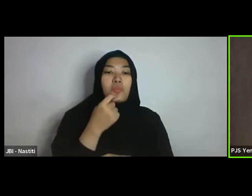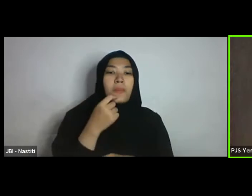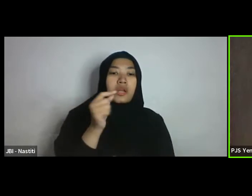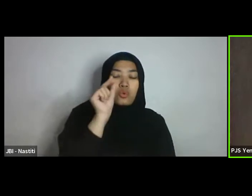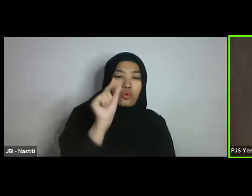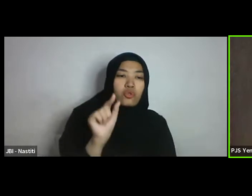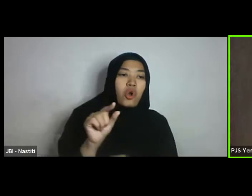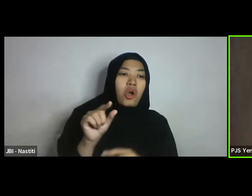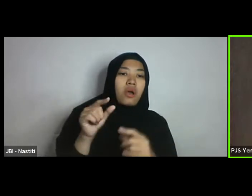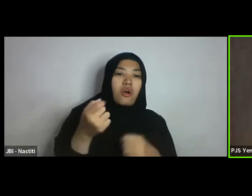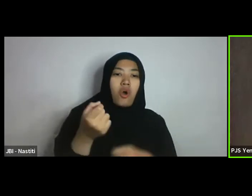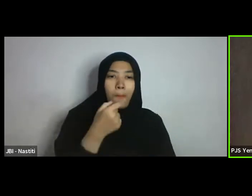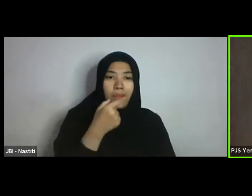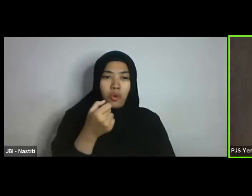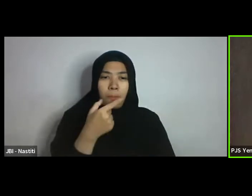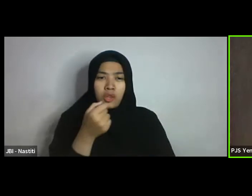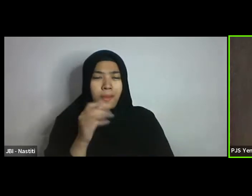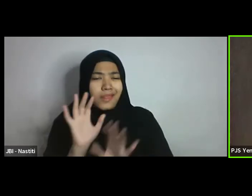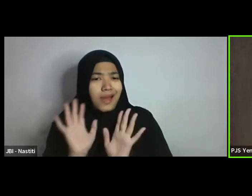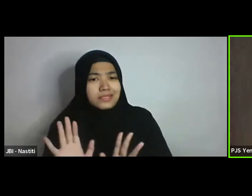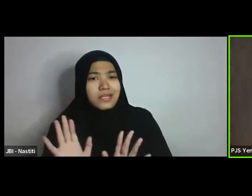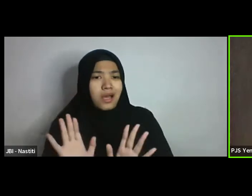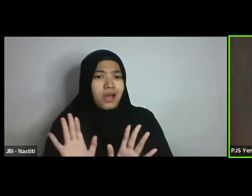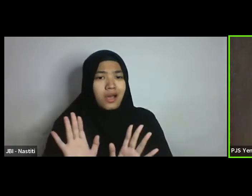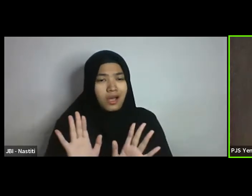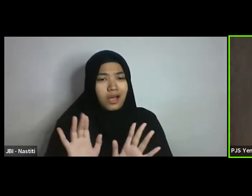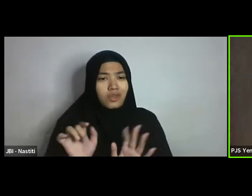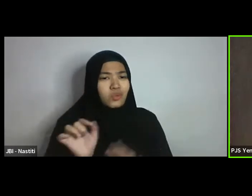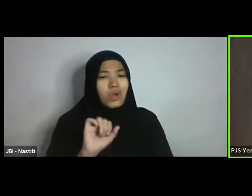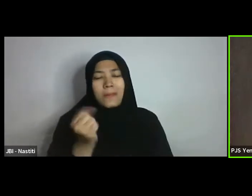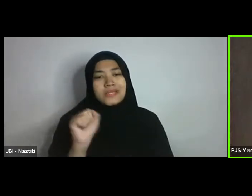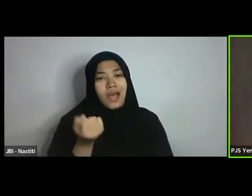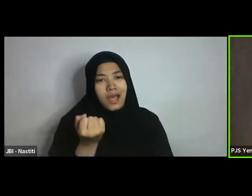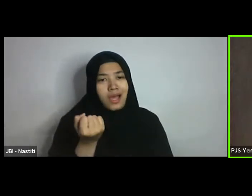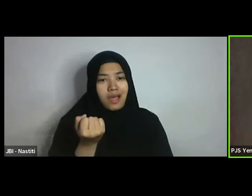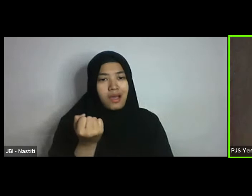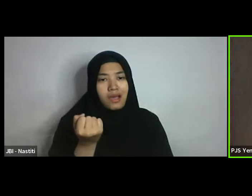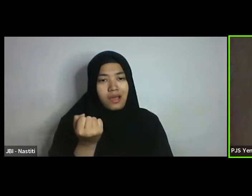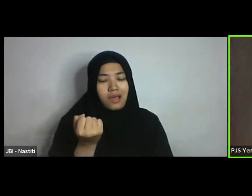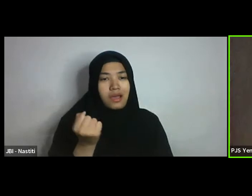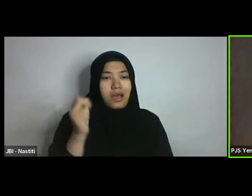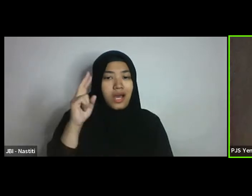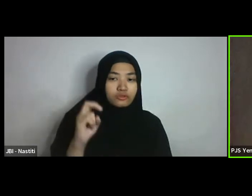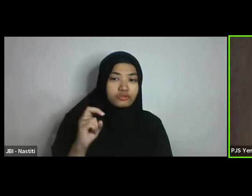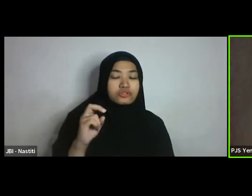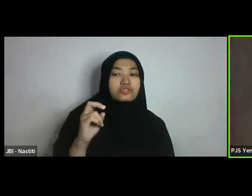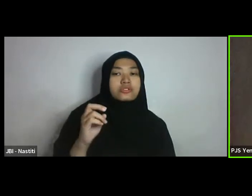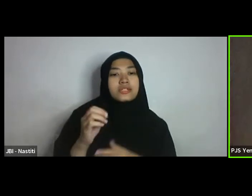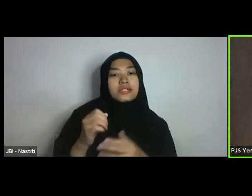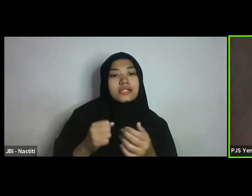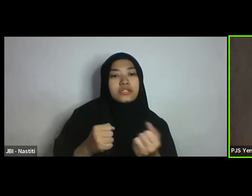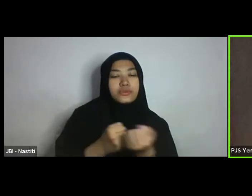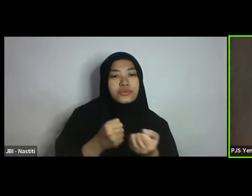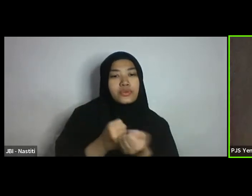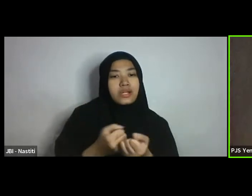penanganannya harus komprehensif. Obat-obatan itu adalah salah satu di antaranya.